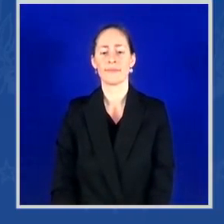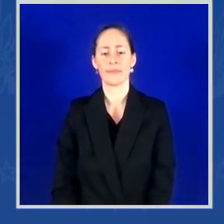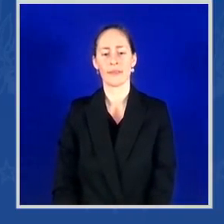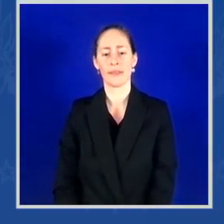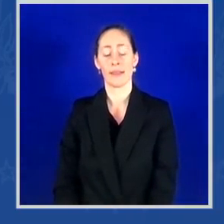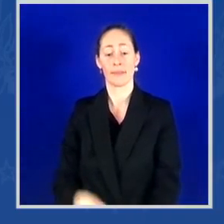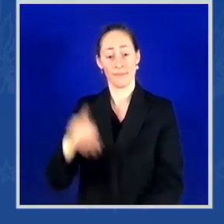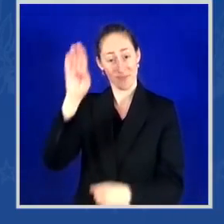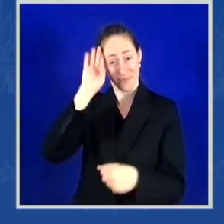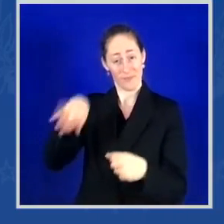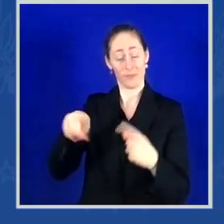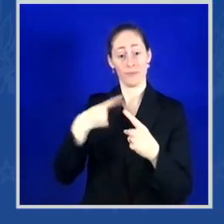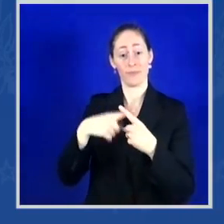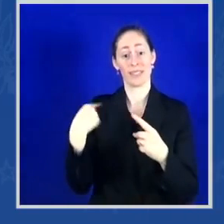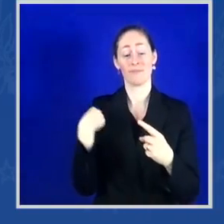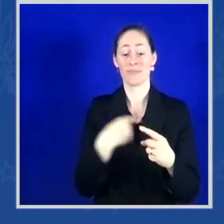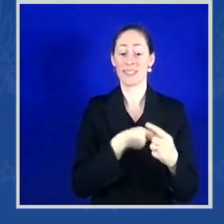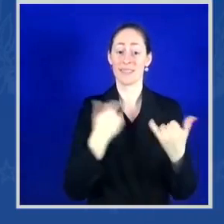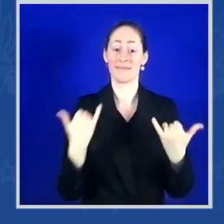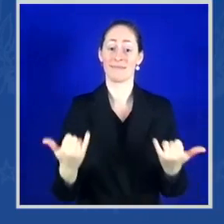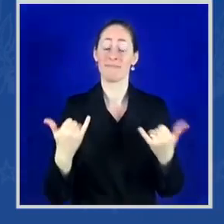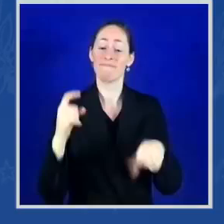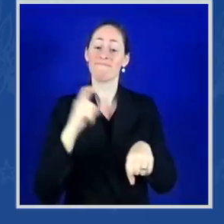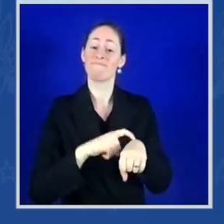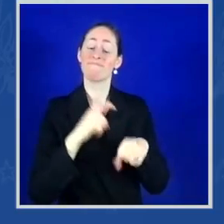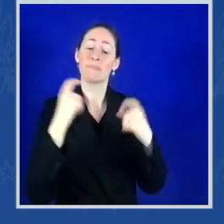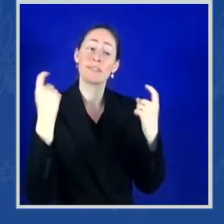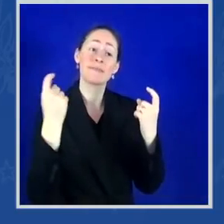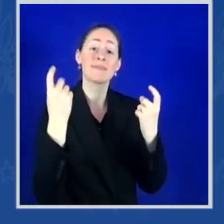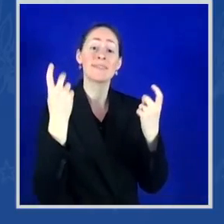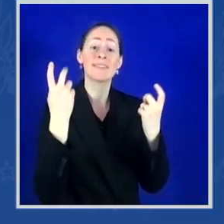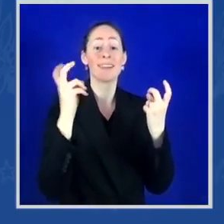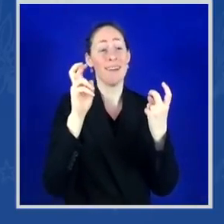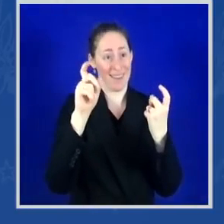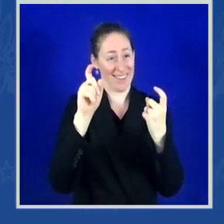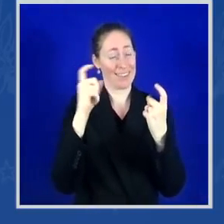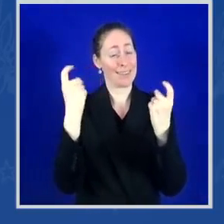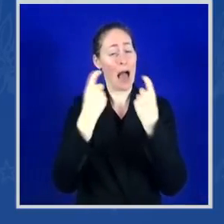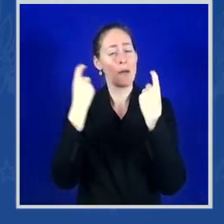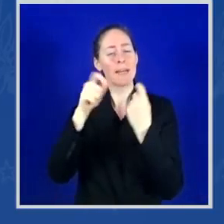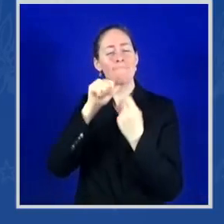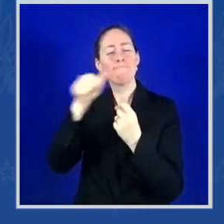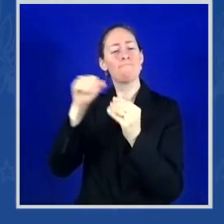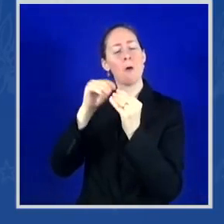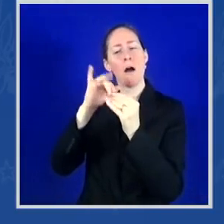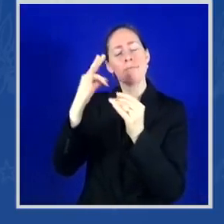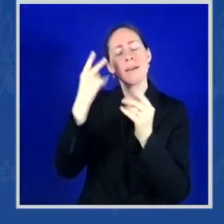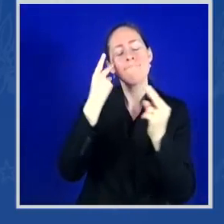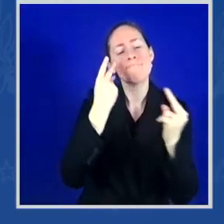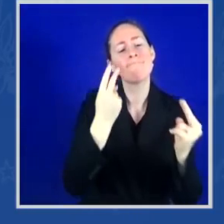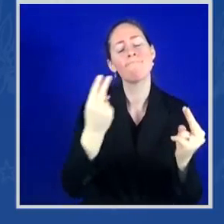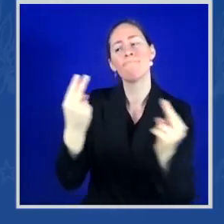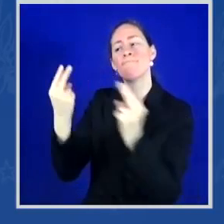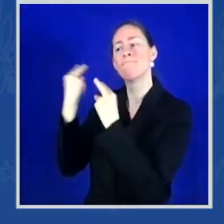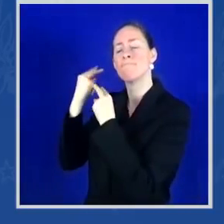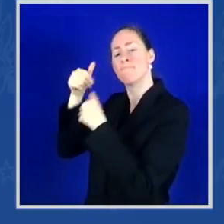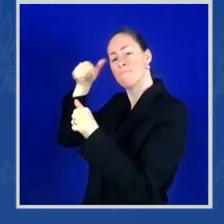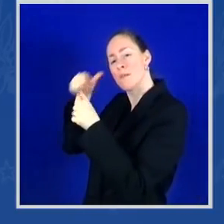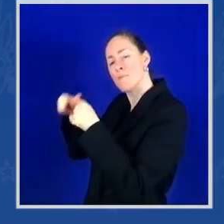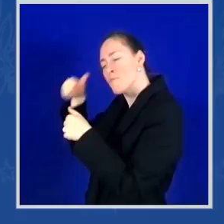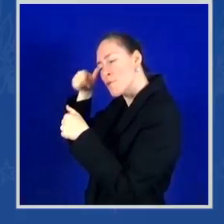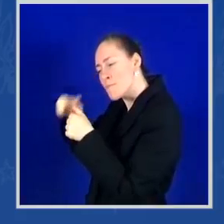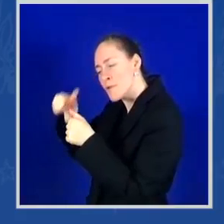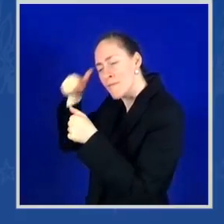honored, but it's a tough day. It brings back everything. And so I can't thank you enough for your continued service to the